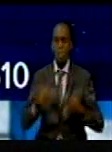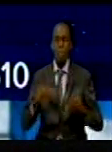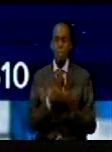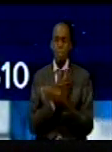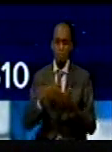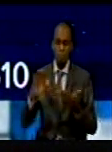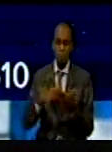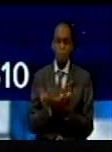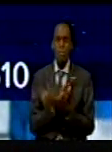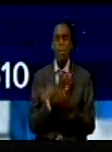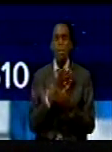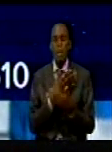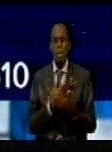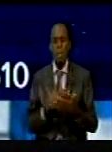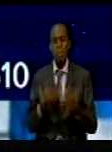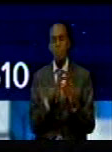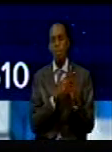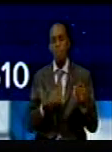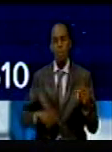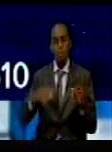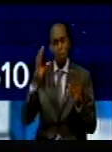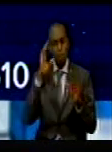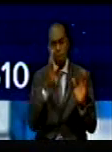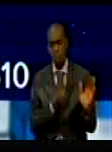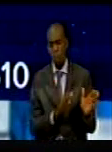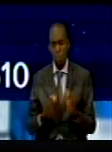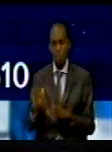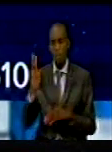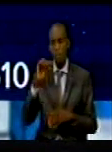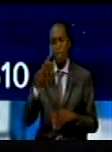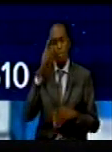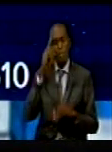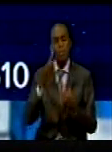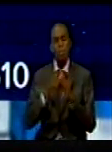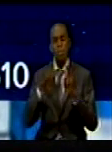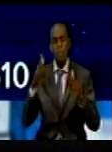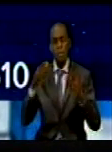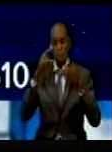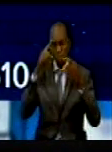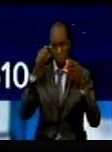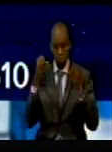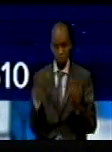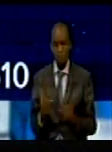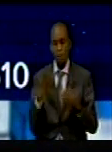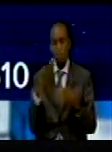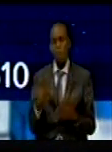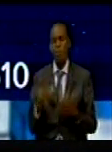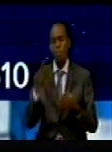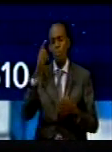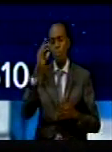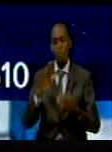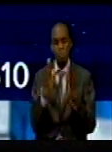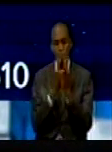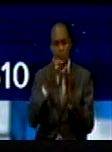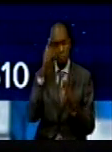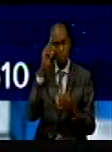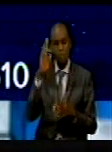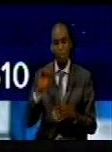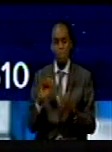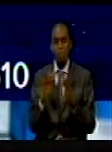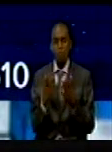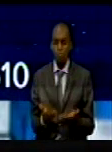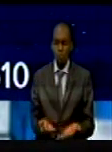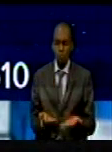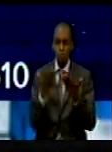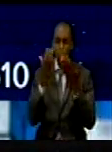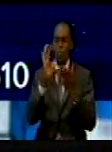prepare him for the unprecedented manifestation of the power of God again in the rest of the program. Pray for him. Lift up your voice